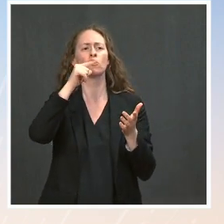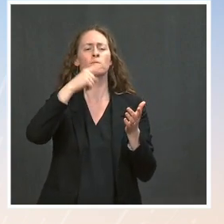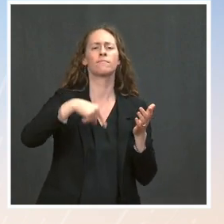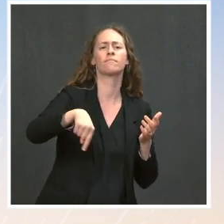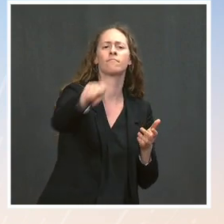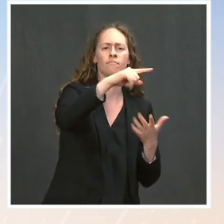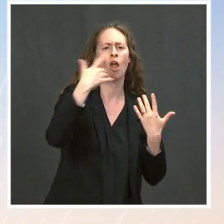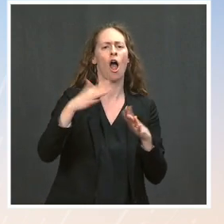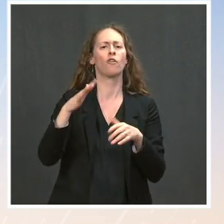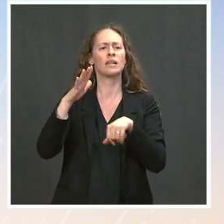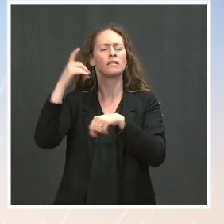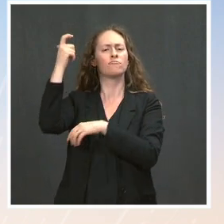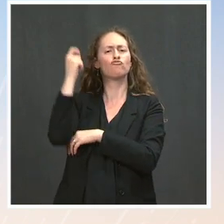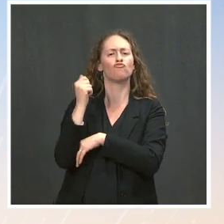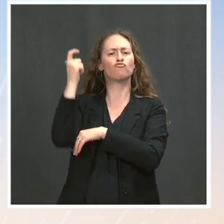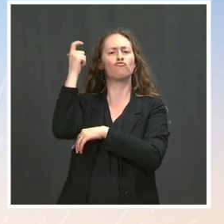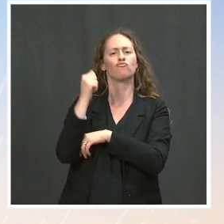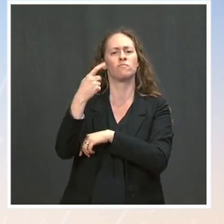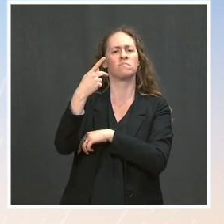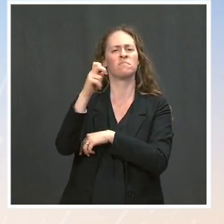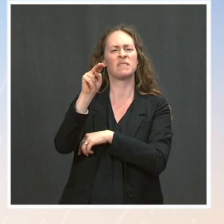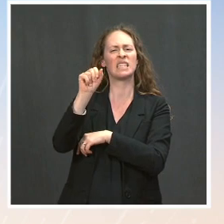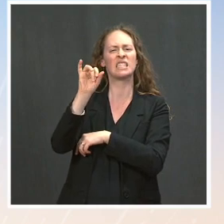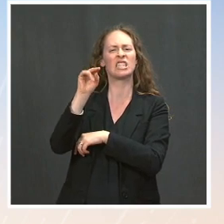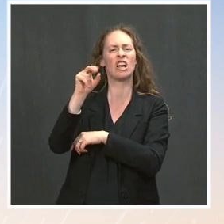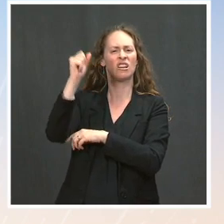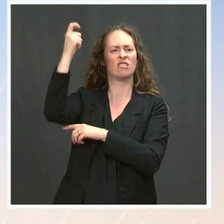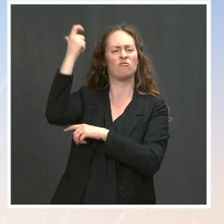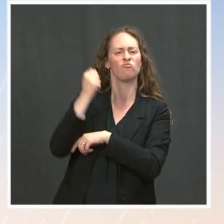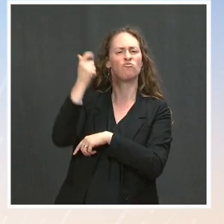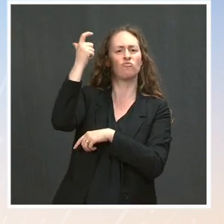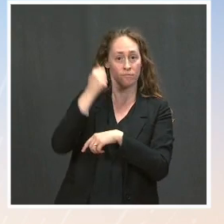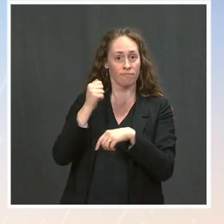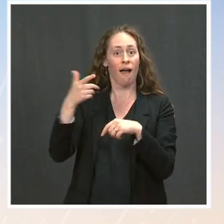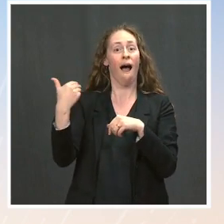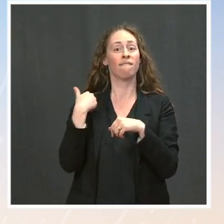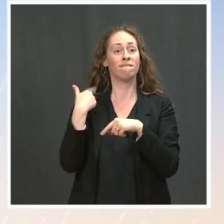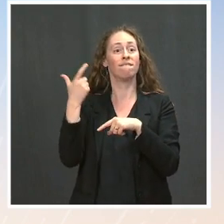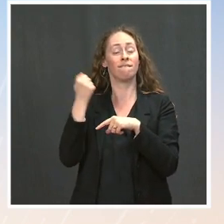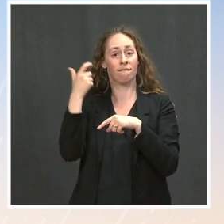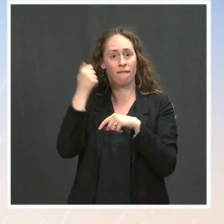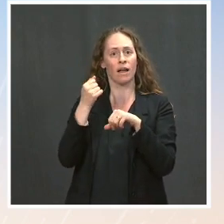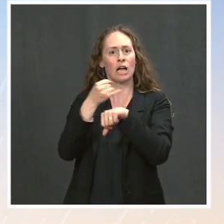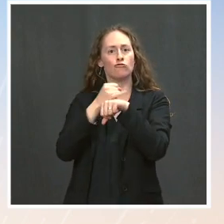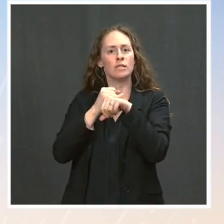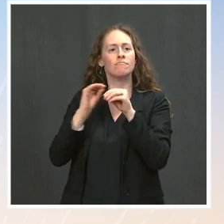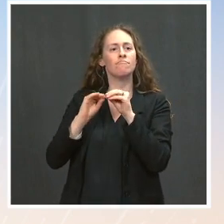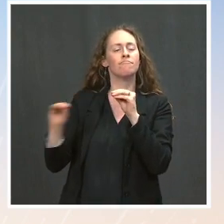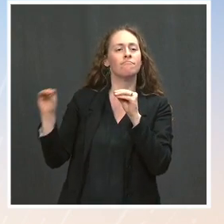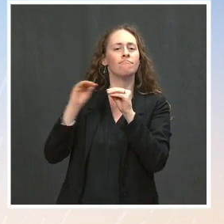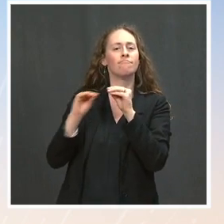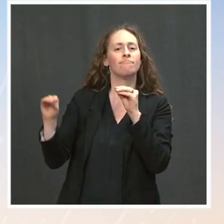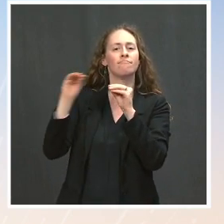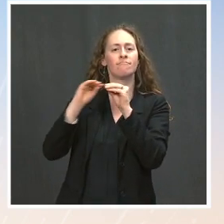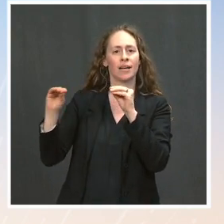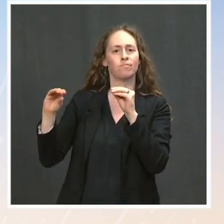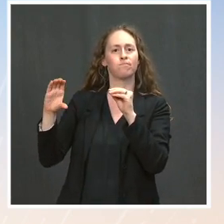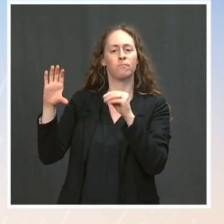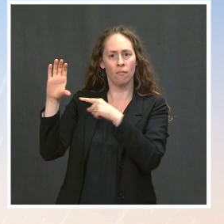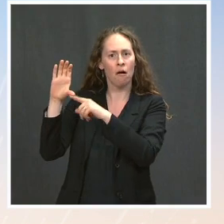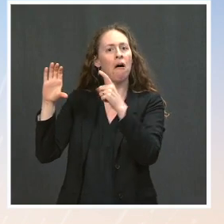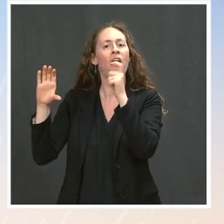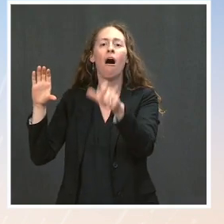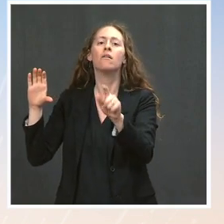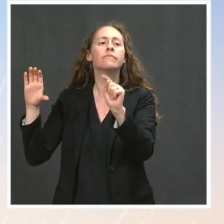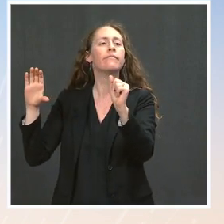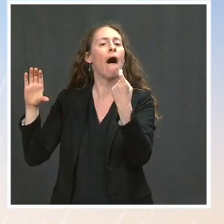funds, entities that actually are not tax sensitive. Also because at the end of the day, a lot